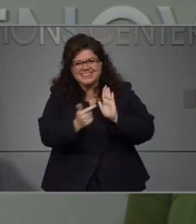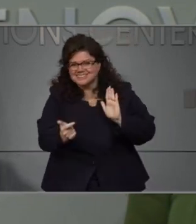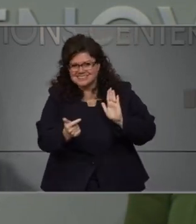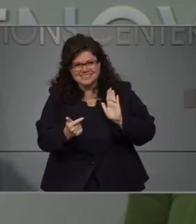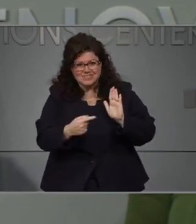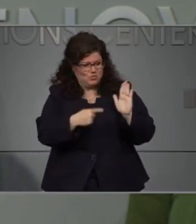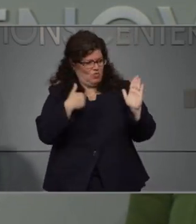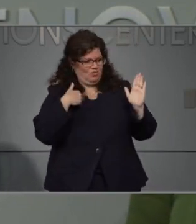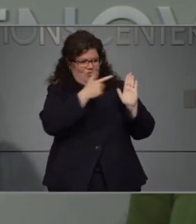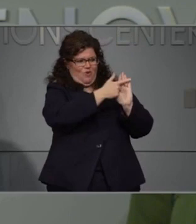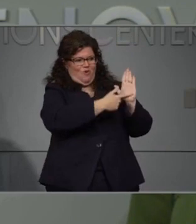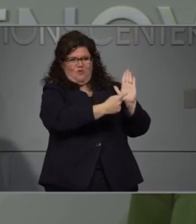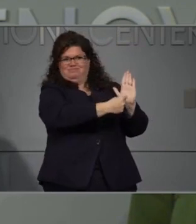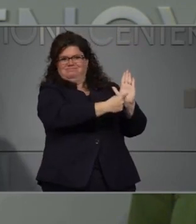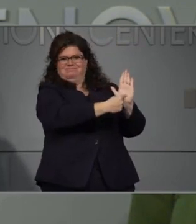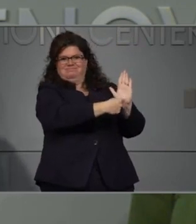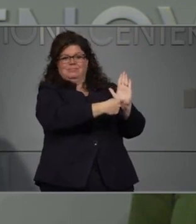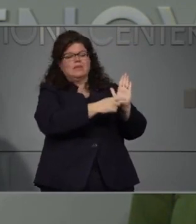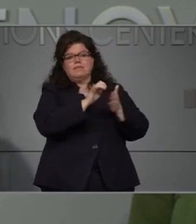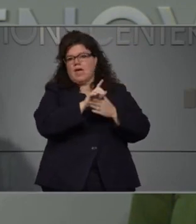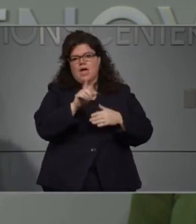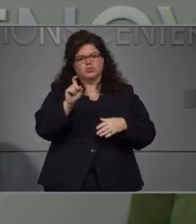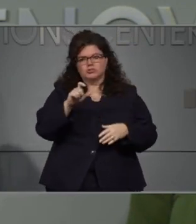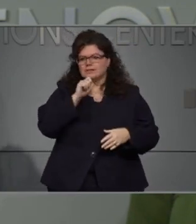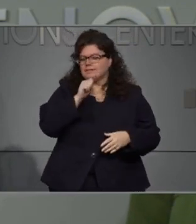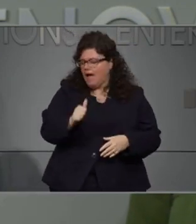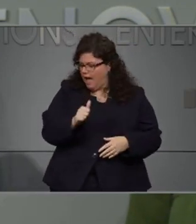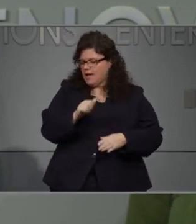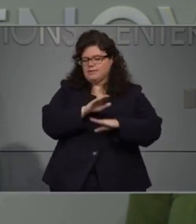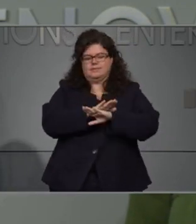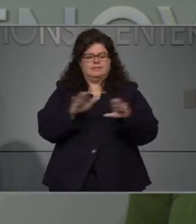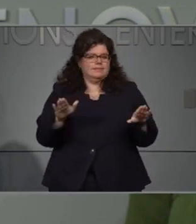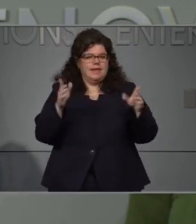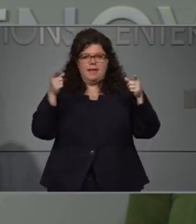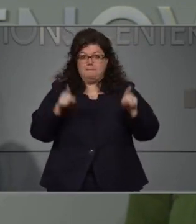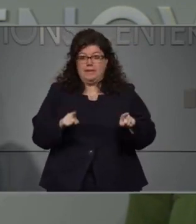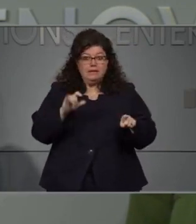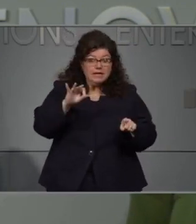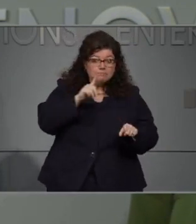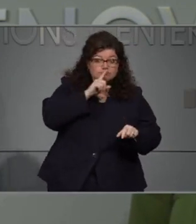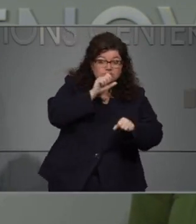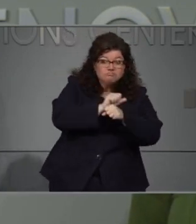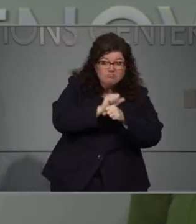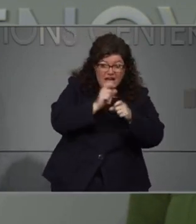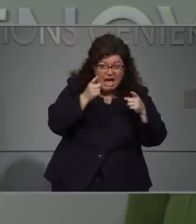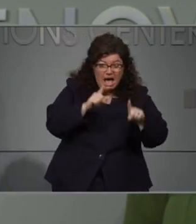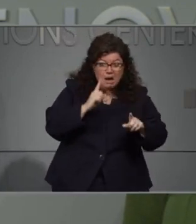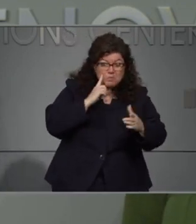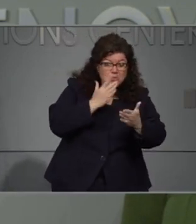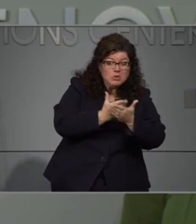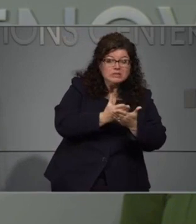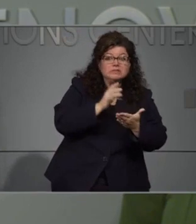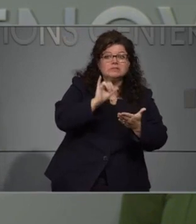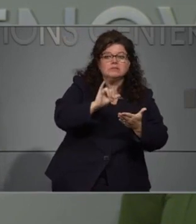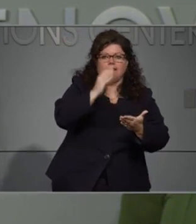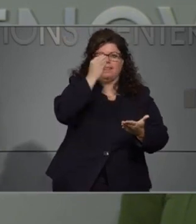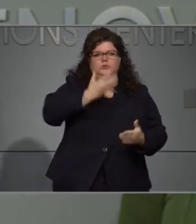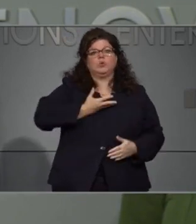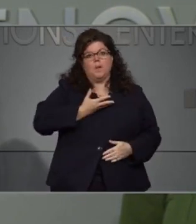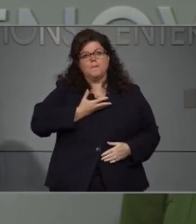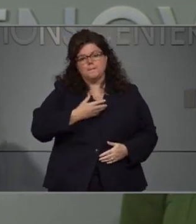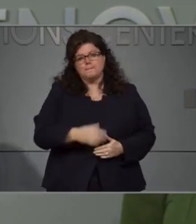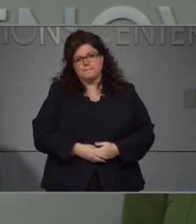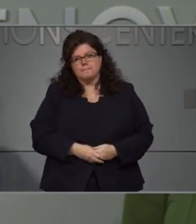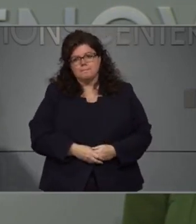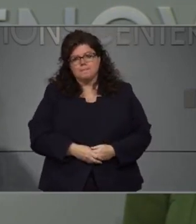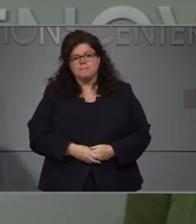in any hospitals. So please do get in touch with our office if that is the case. Now, we do know that